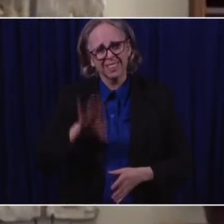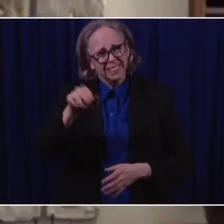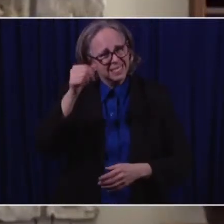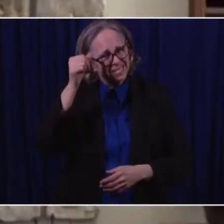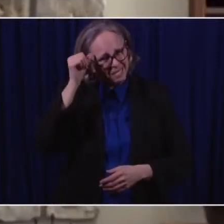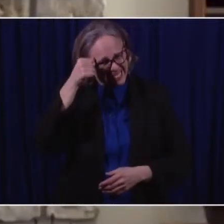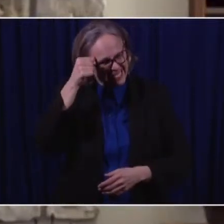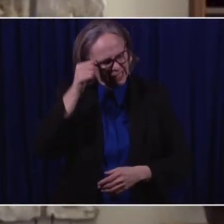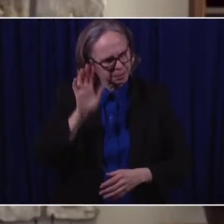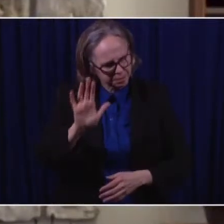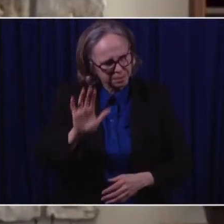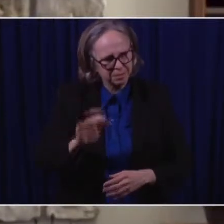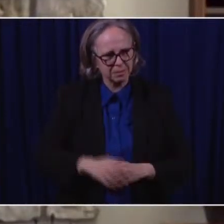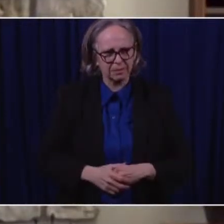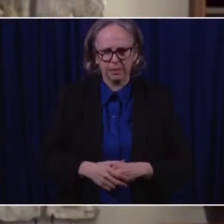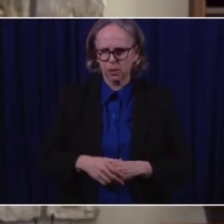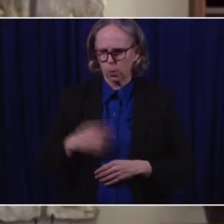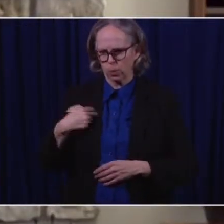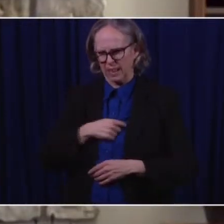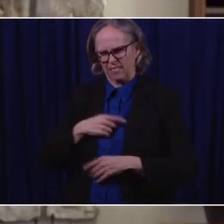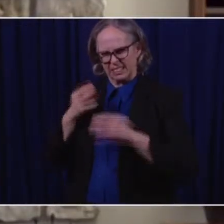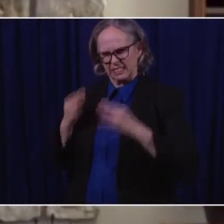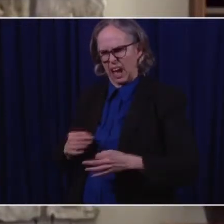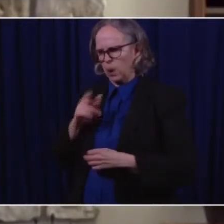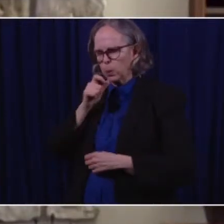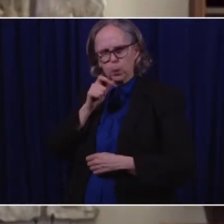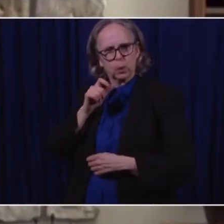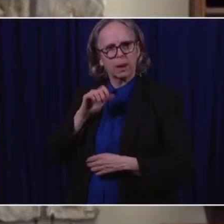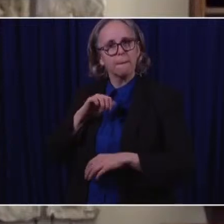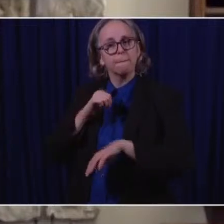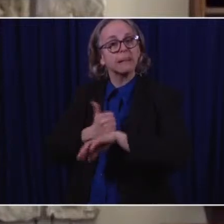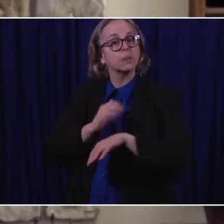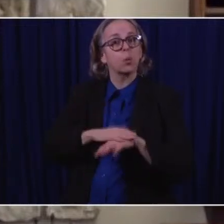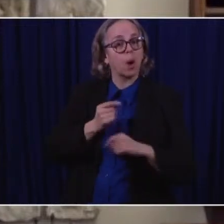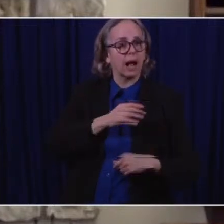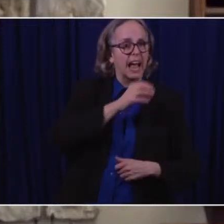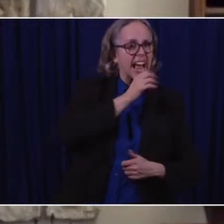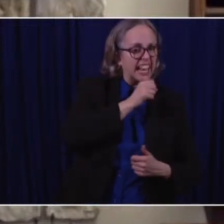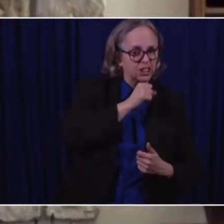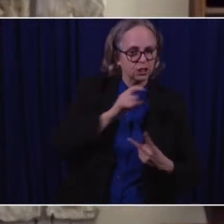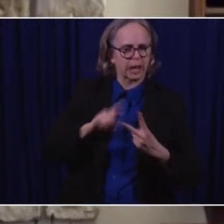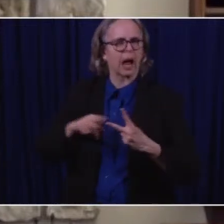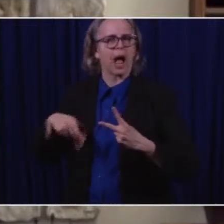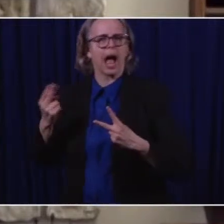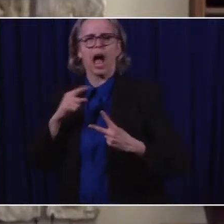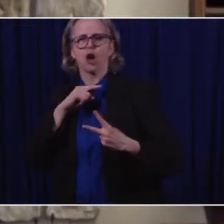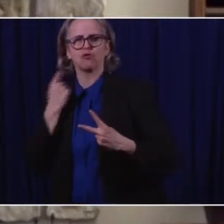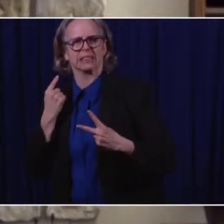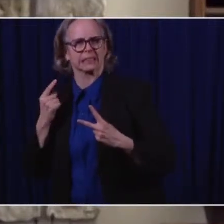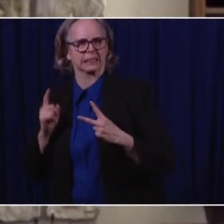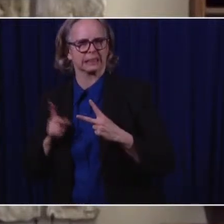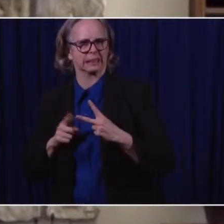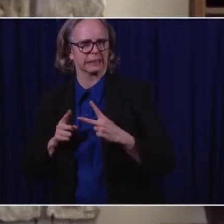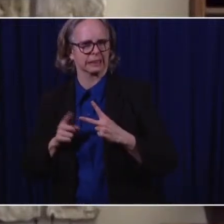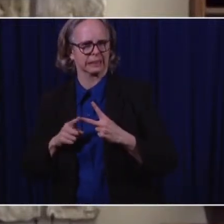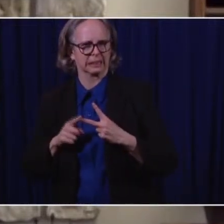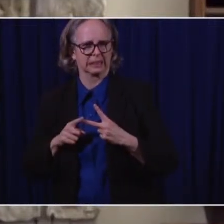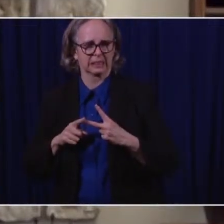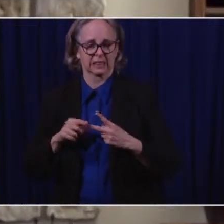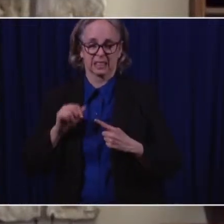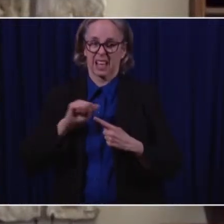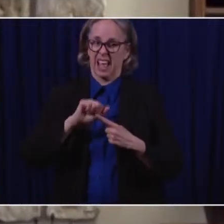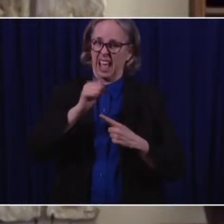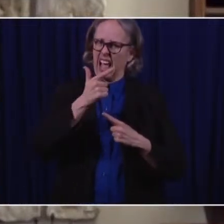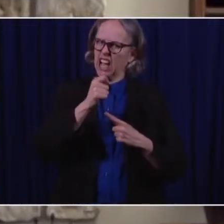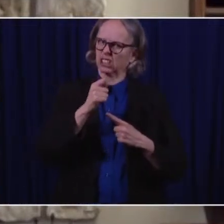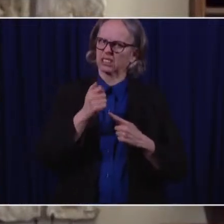by who's most vulnerable. 87% of all deaths have come in this state from people 65 years of age and older. So we have to stay